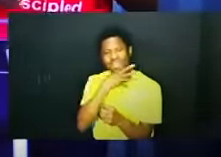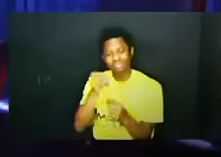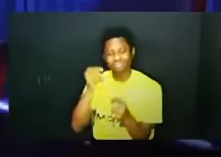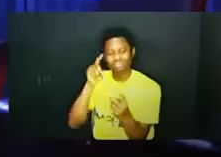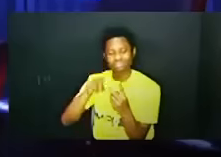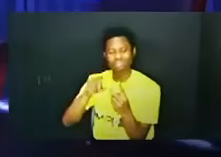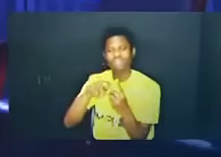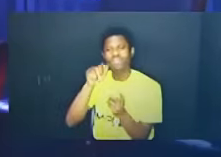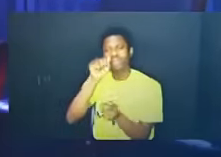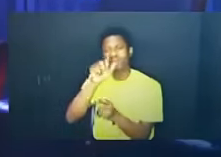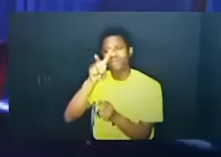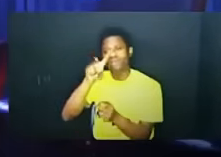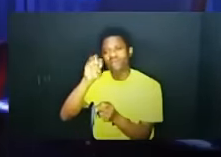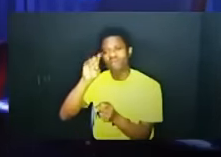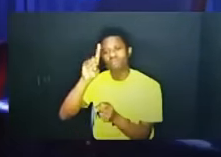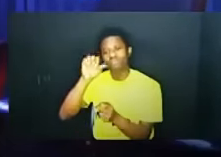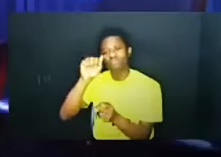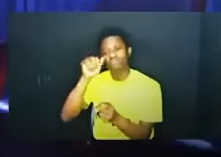Saha and Avoda.